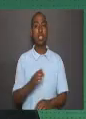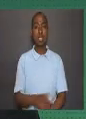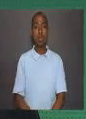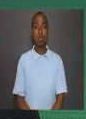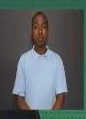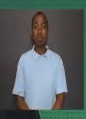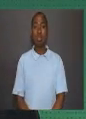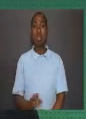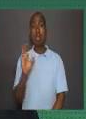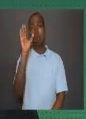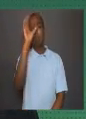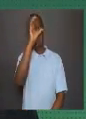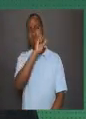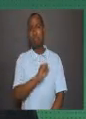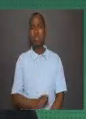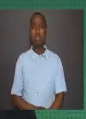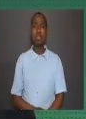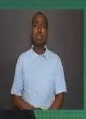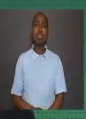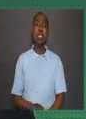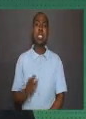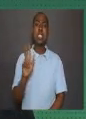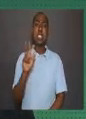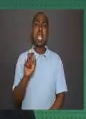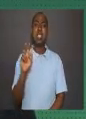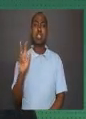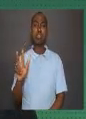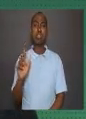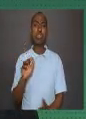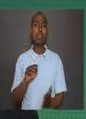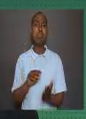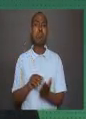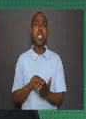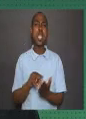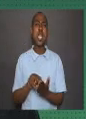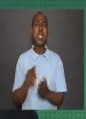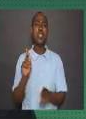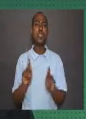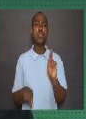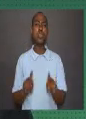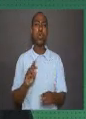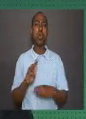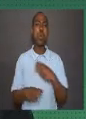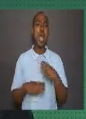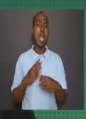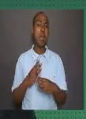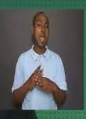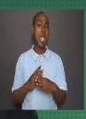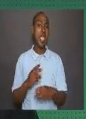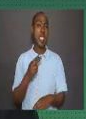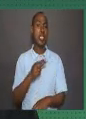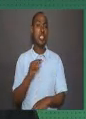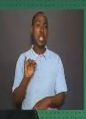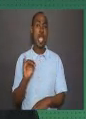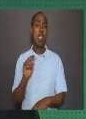Approximately 33 million people in the world are infected with